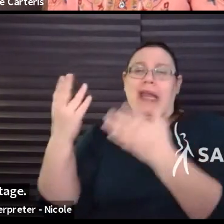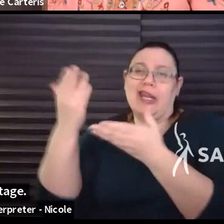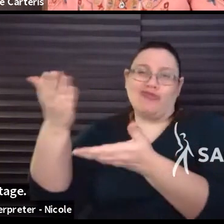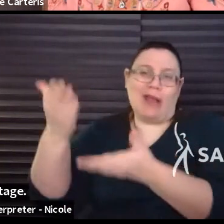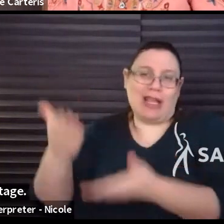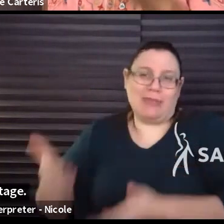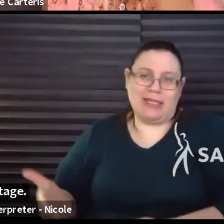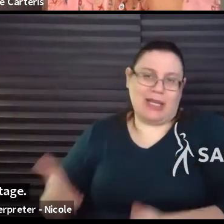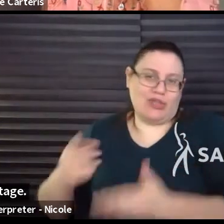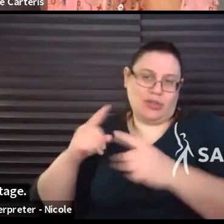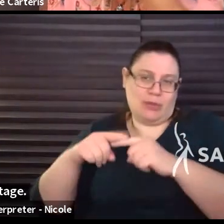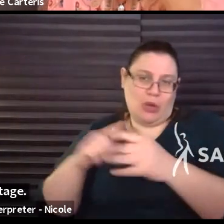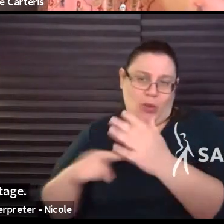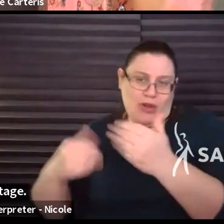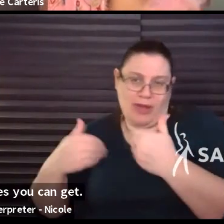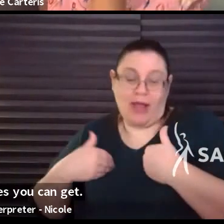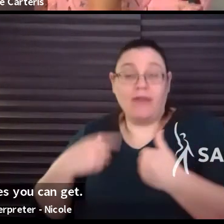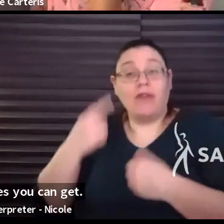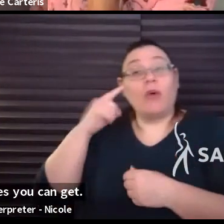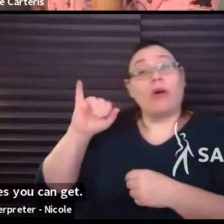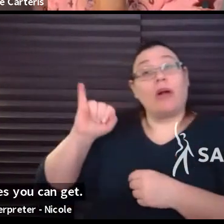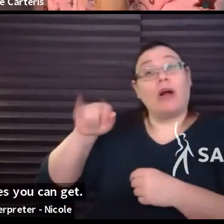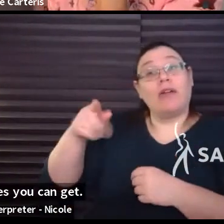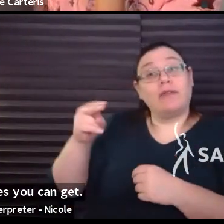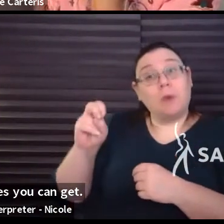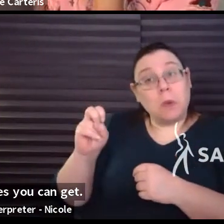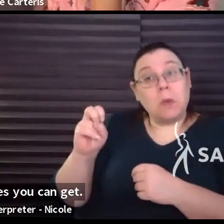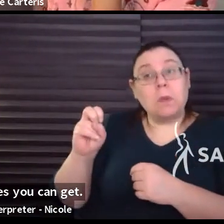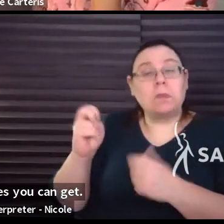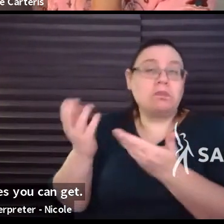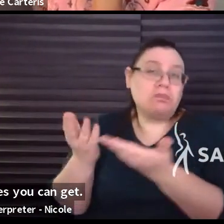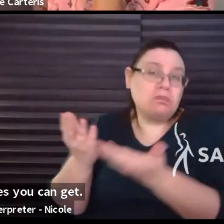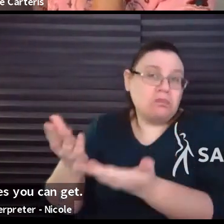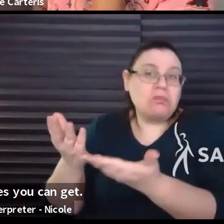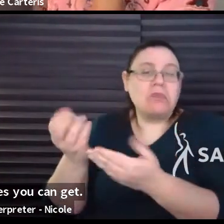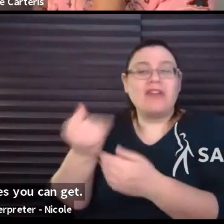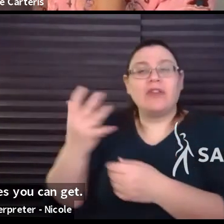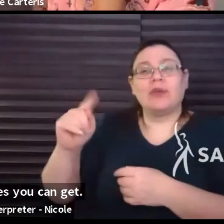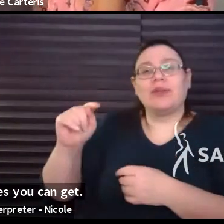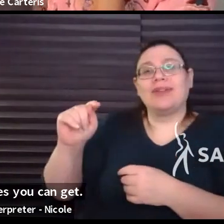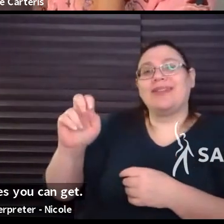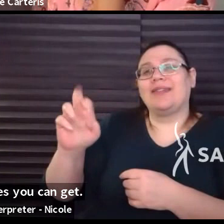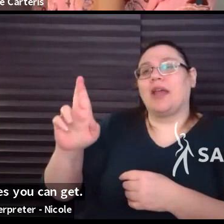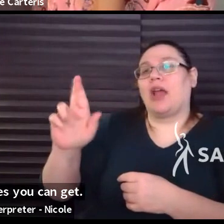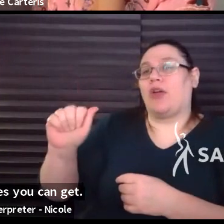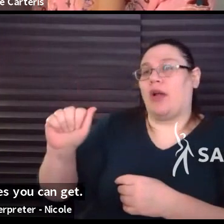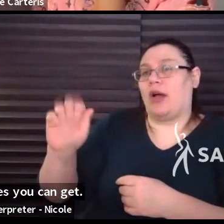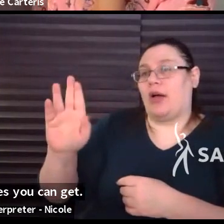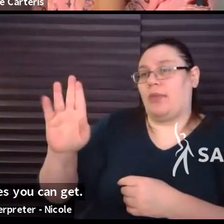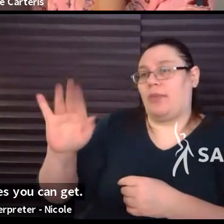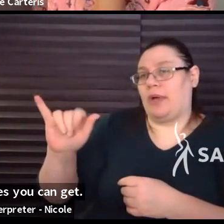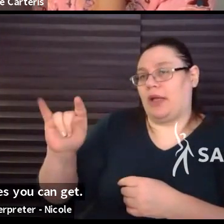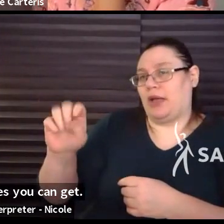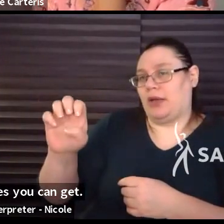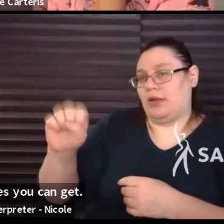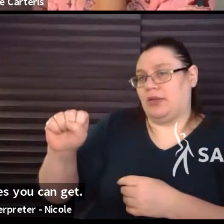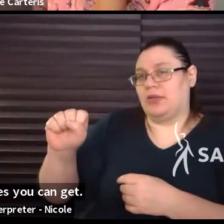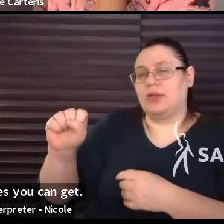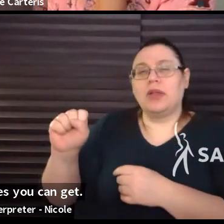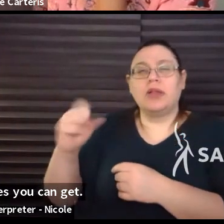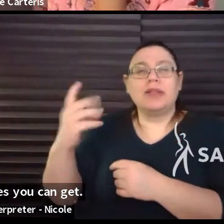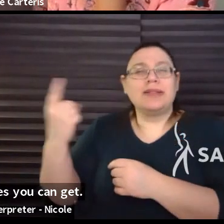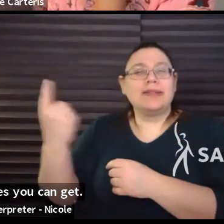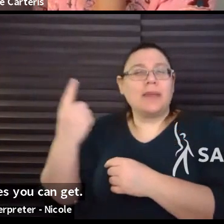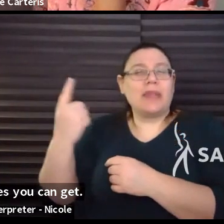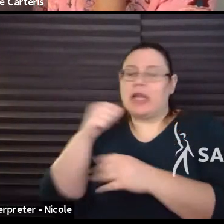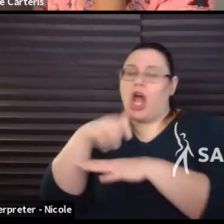it is. But for iPhone footage, you probably want something that is a few terabytes in size, and you want something that's not going to be really slow.